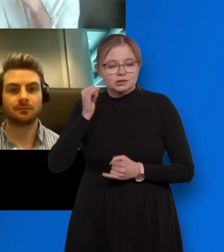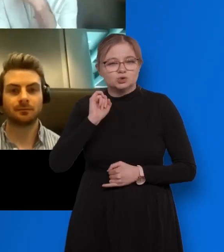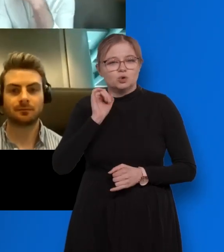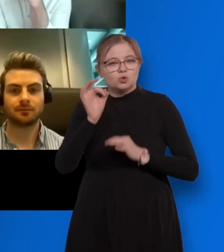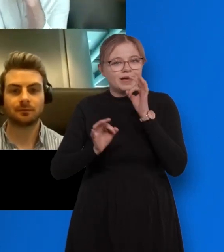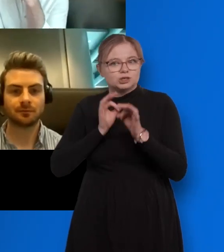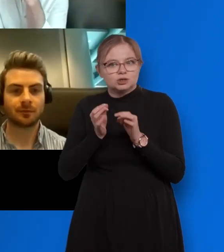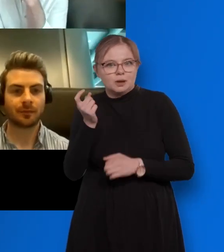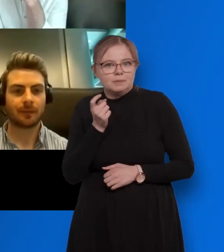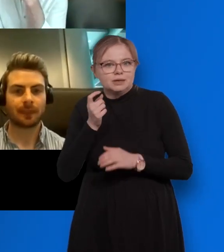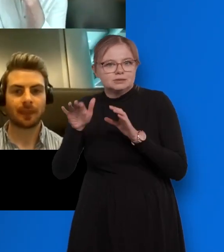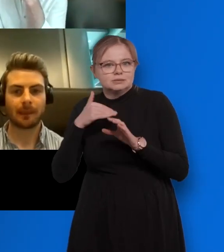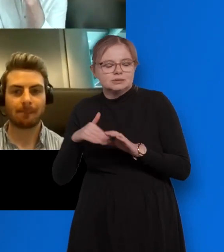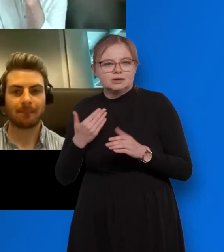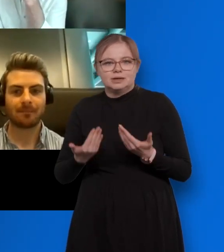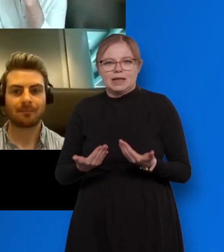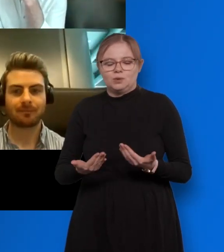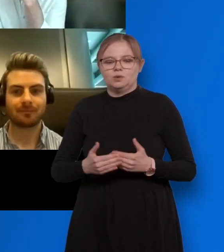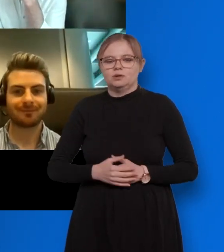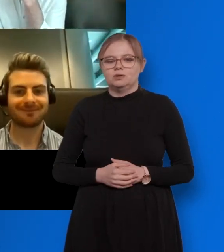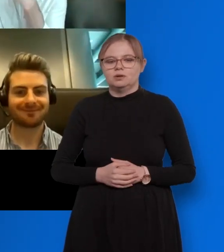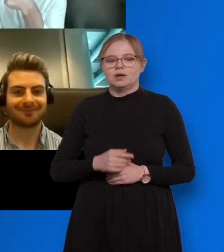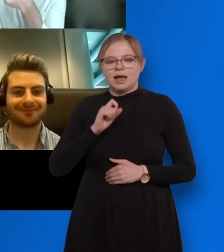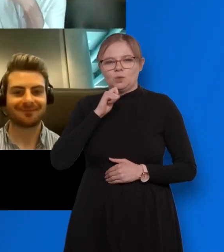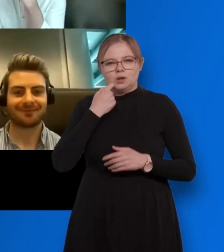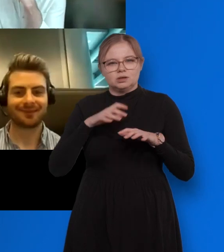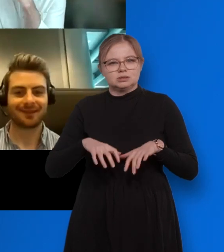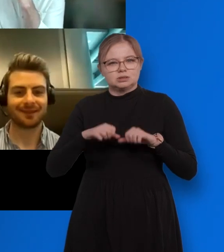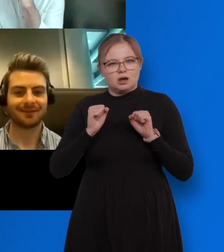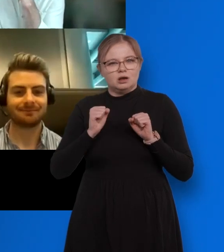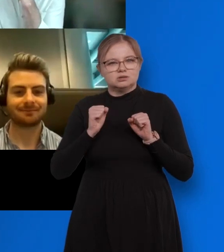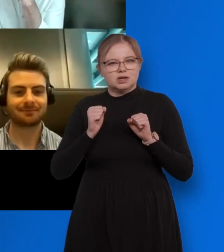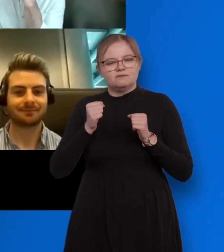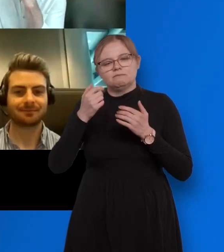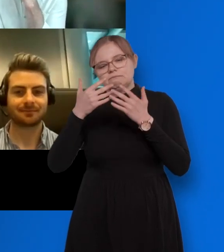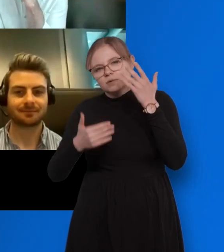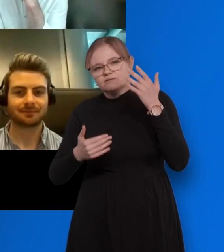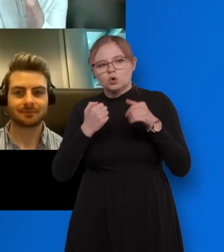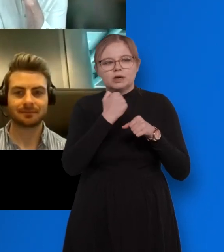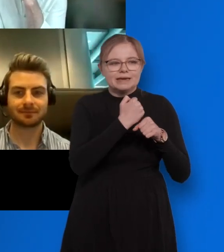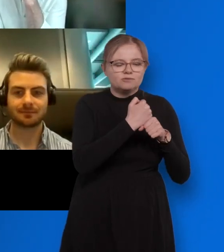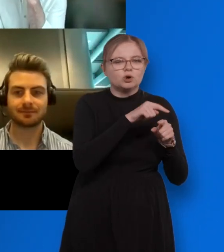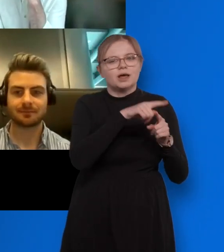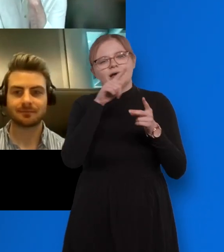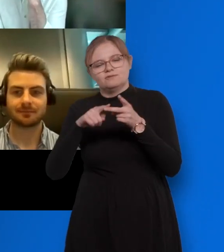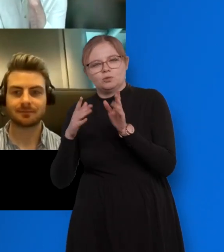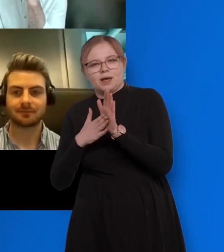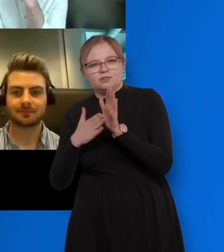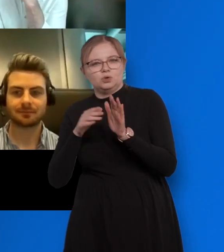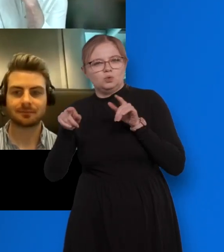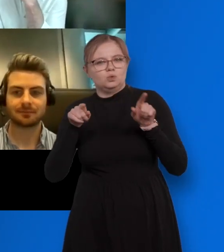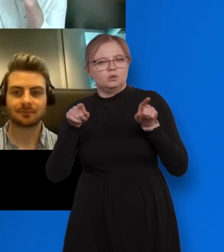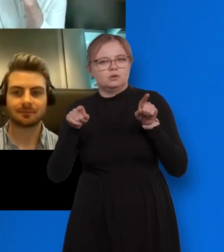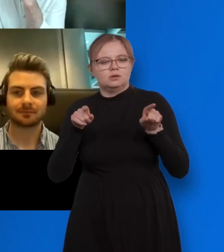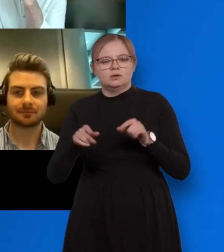your presentation was last, Tom, your questions are just coming in now. I'm going to make a start. There's quite a few for Gearoid and